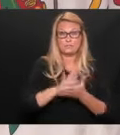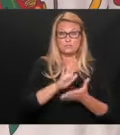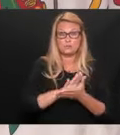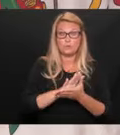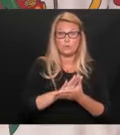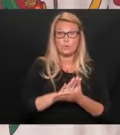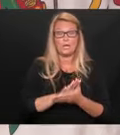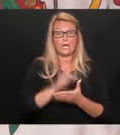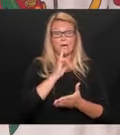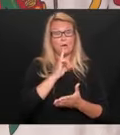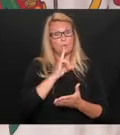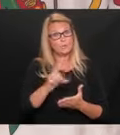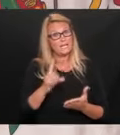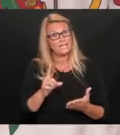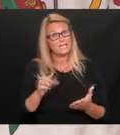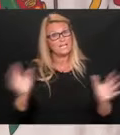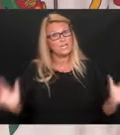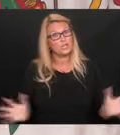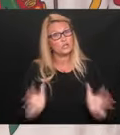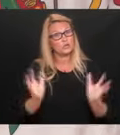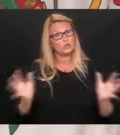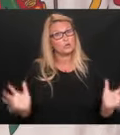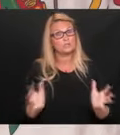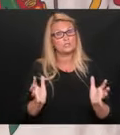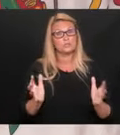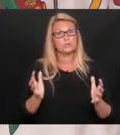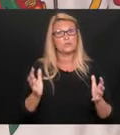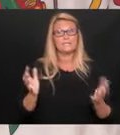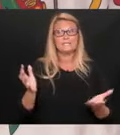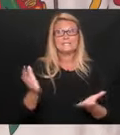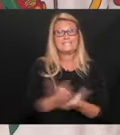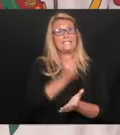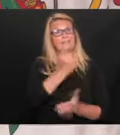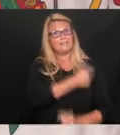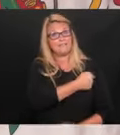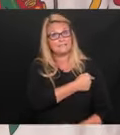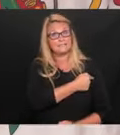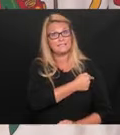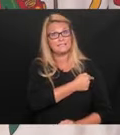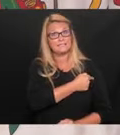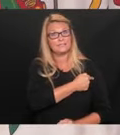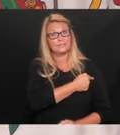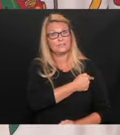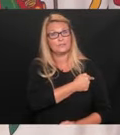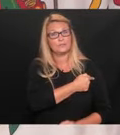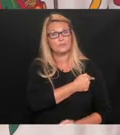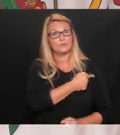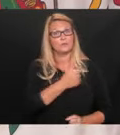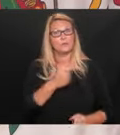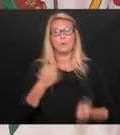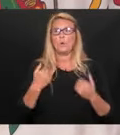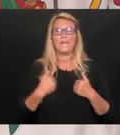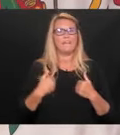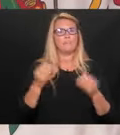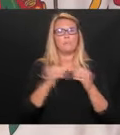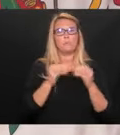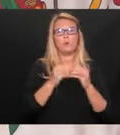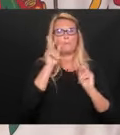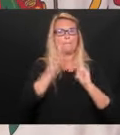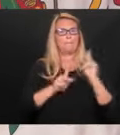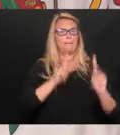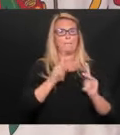you beyond belief to absolutely get these kids vaccinated. And we just got to have more people running to the